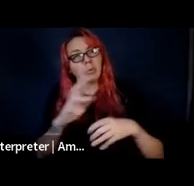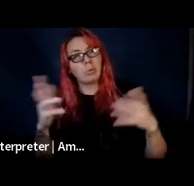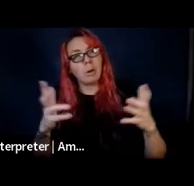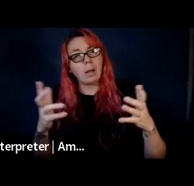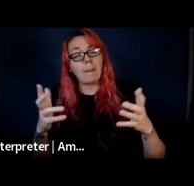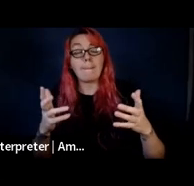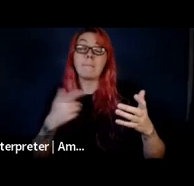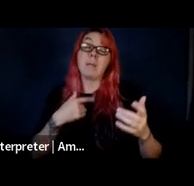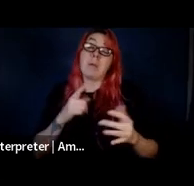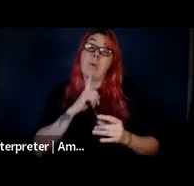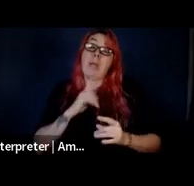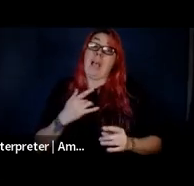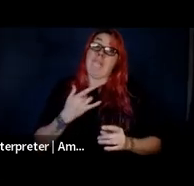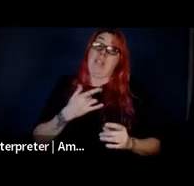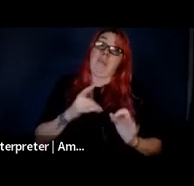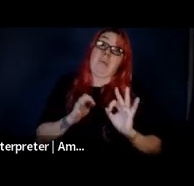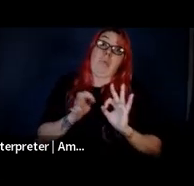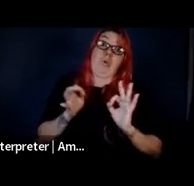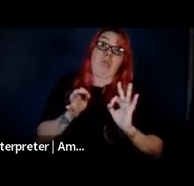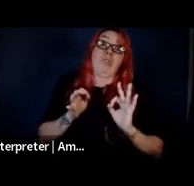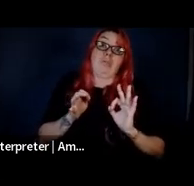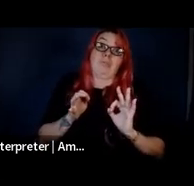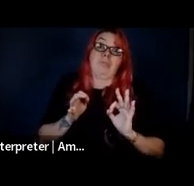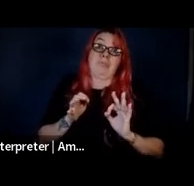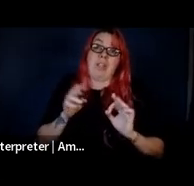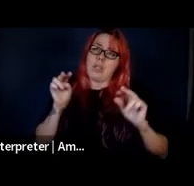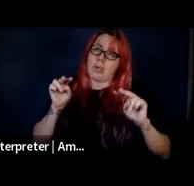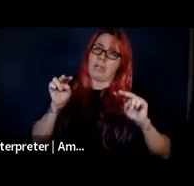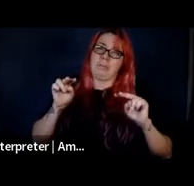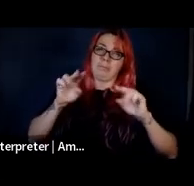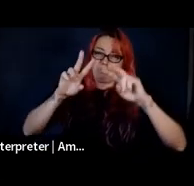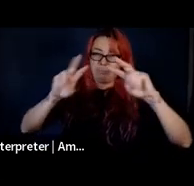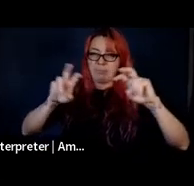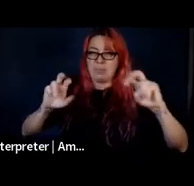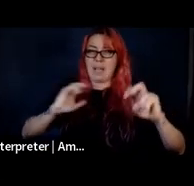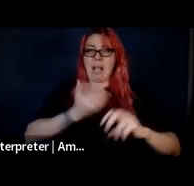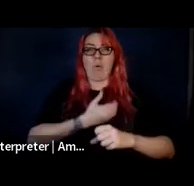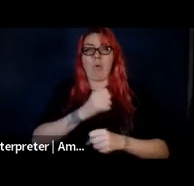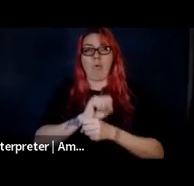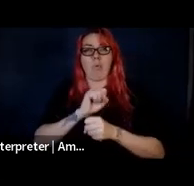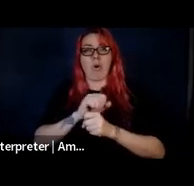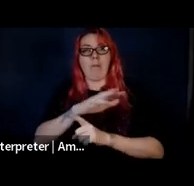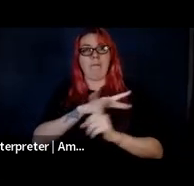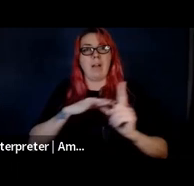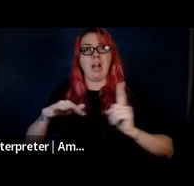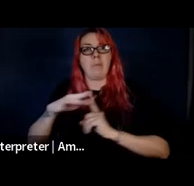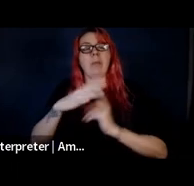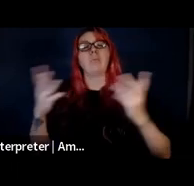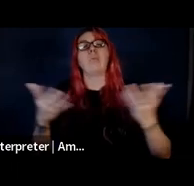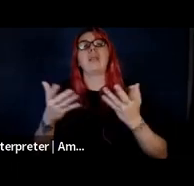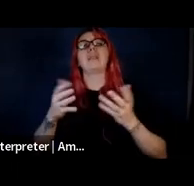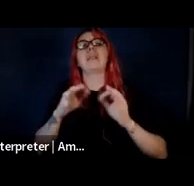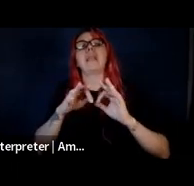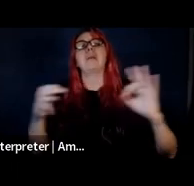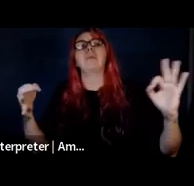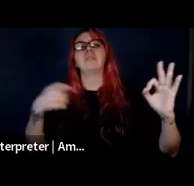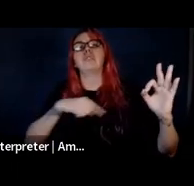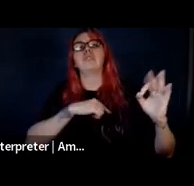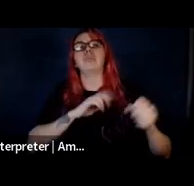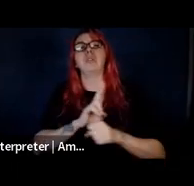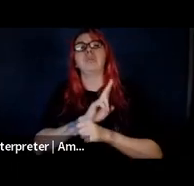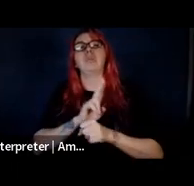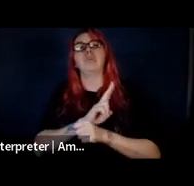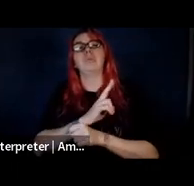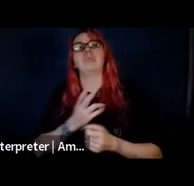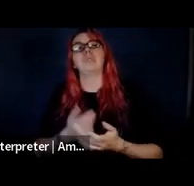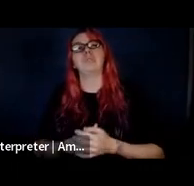have heritages that are really problematic, or that we've actually cleaned up or changed, including just that piece that we just talked about an